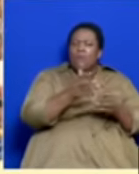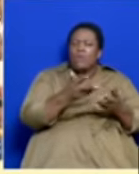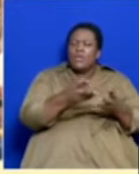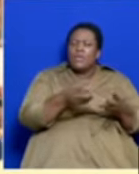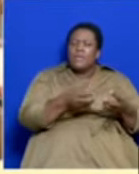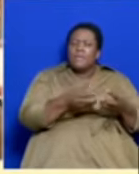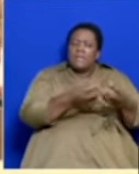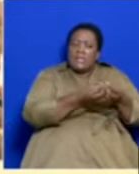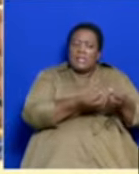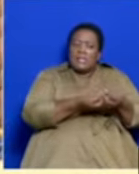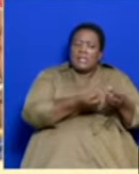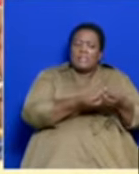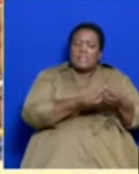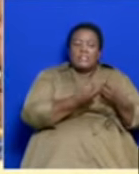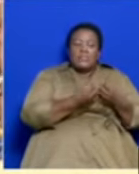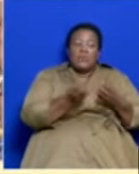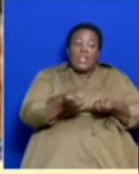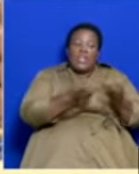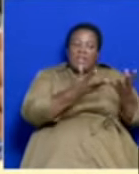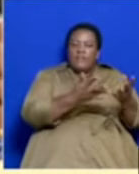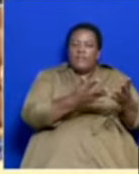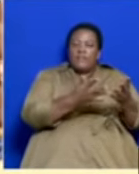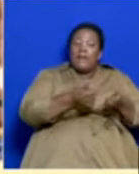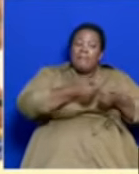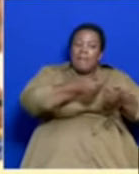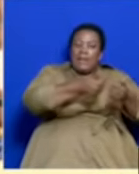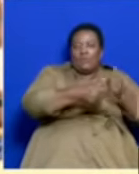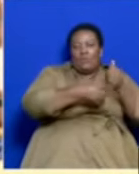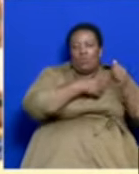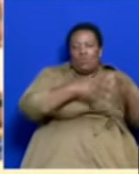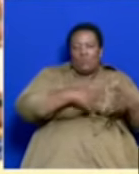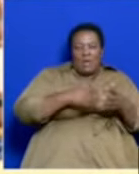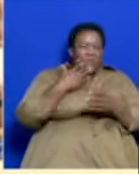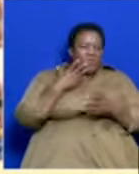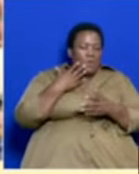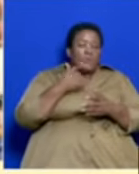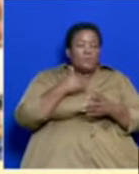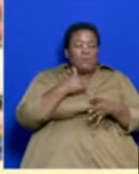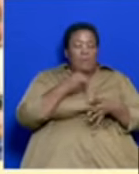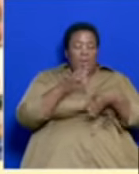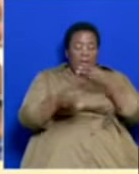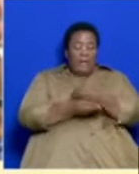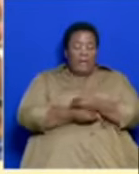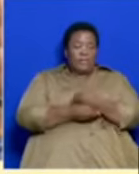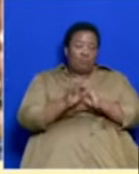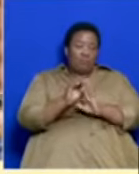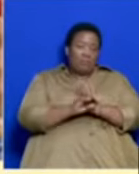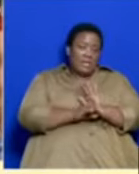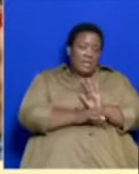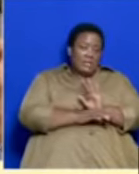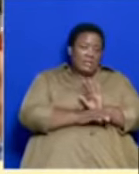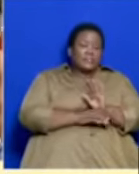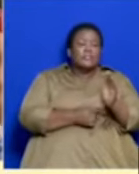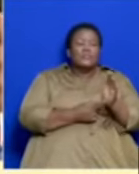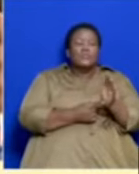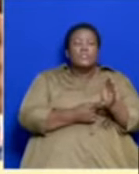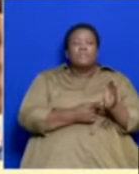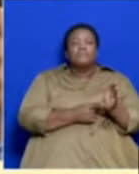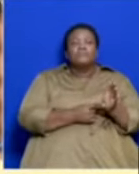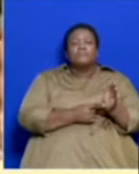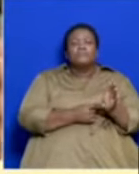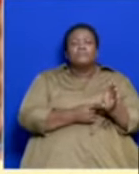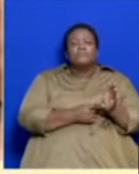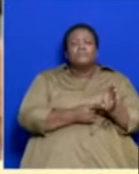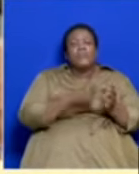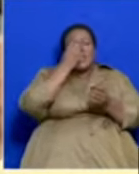released. And then I want to add to that list that there is no record, a record of